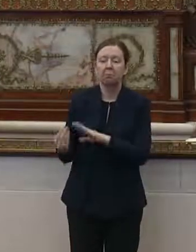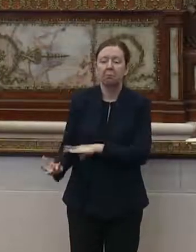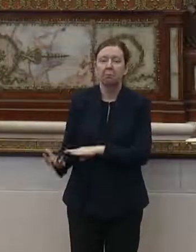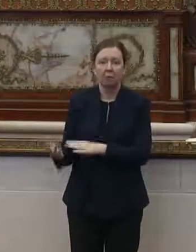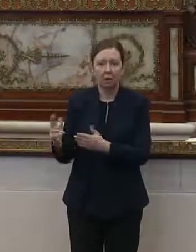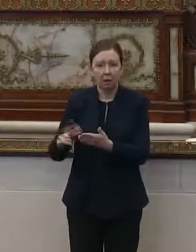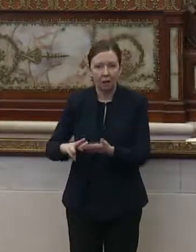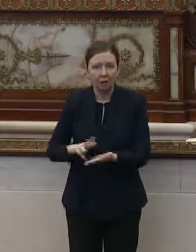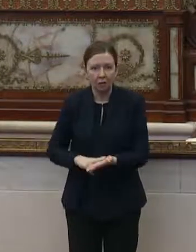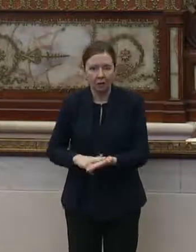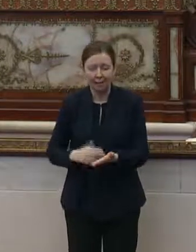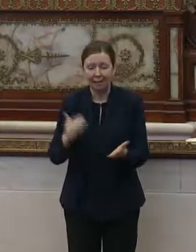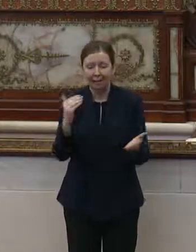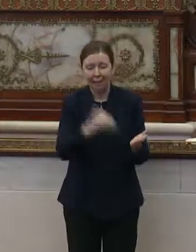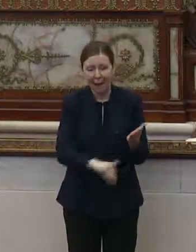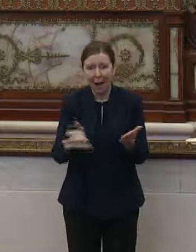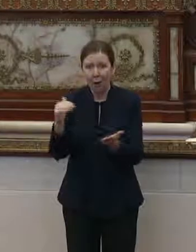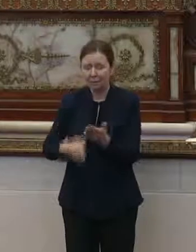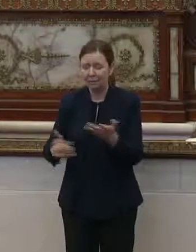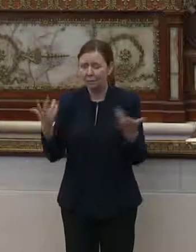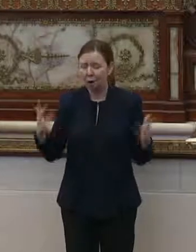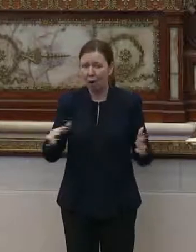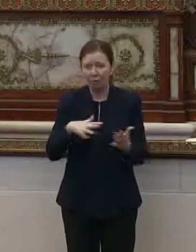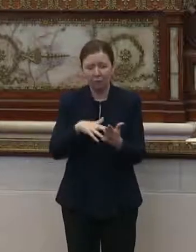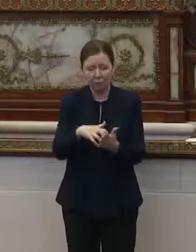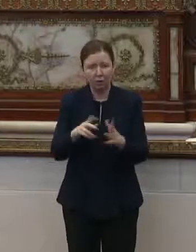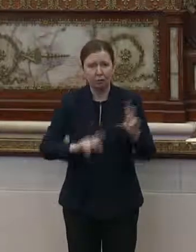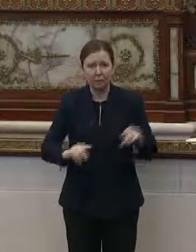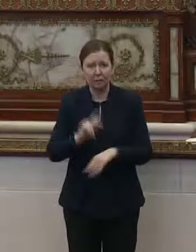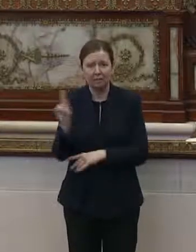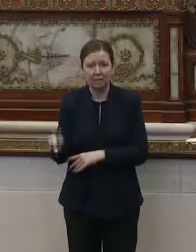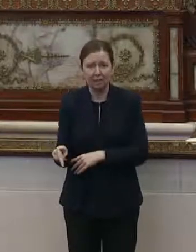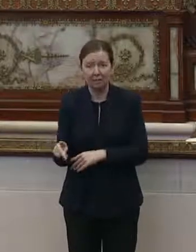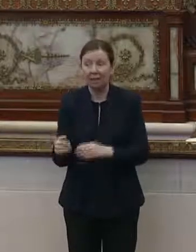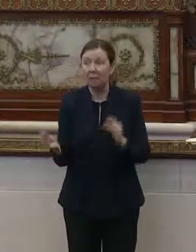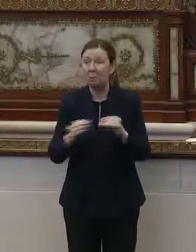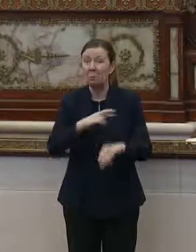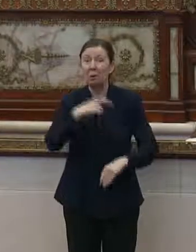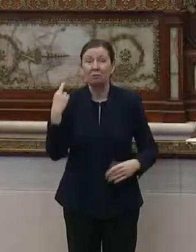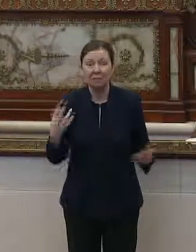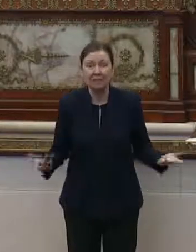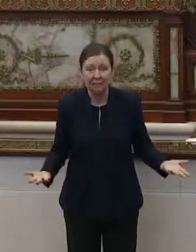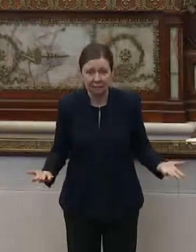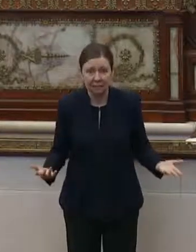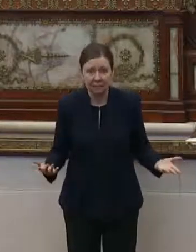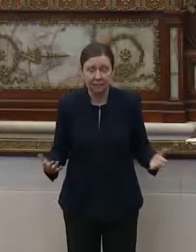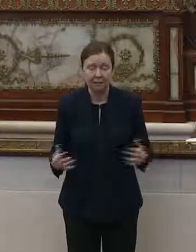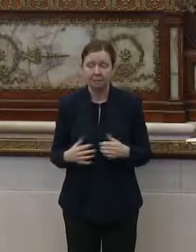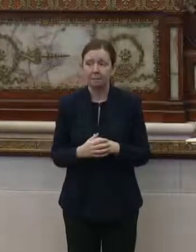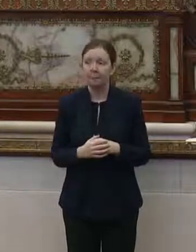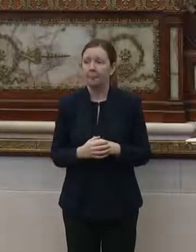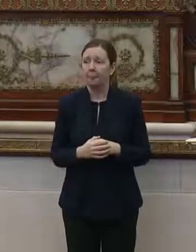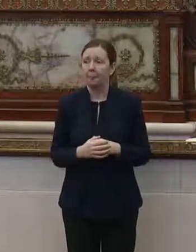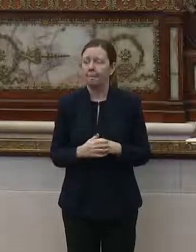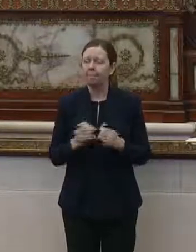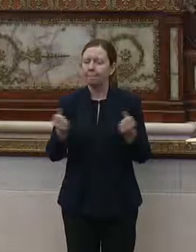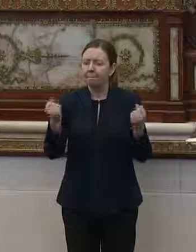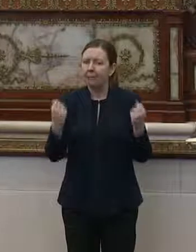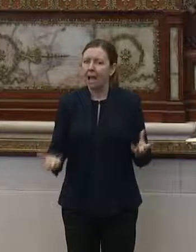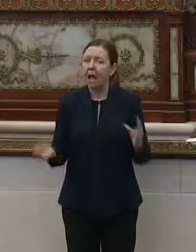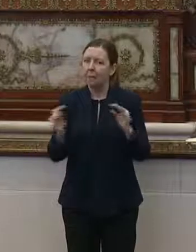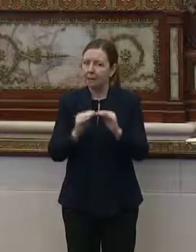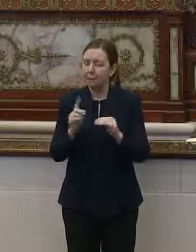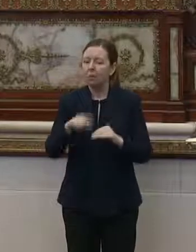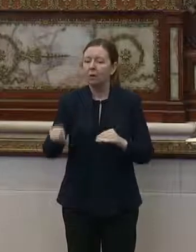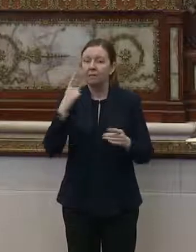has put thousands of already vulnerable Philadelphians in an even more precarious position. How many more of